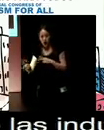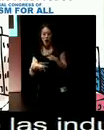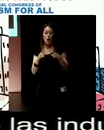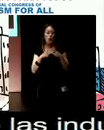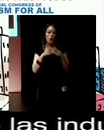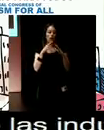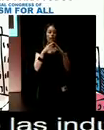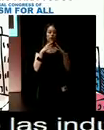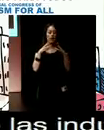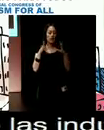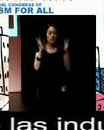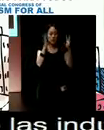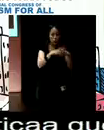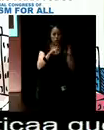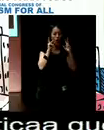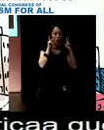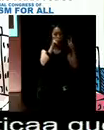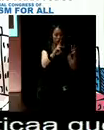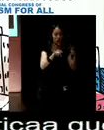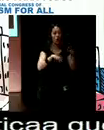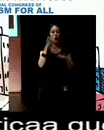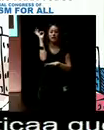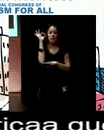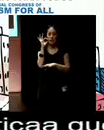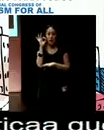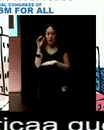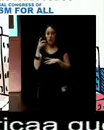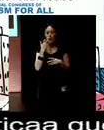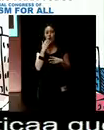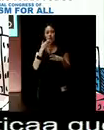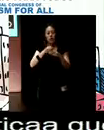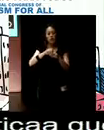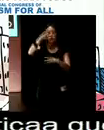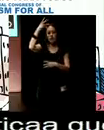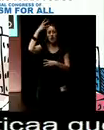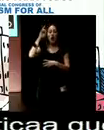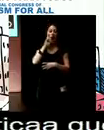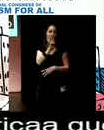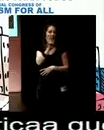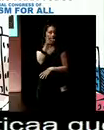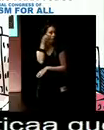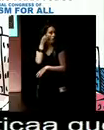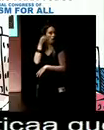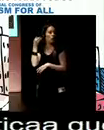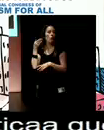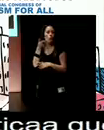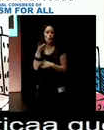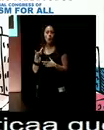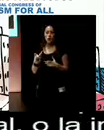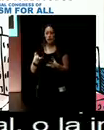to the itinerary, the hotel infrastructure, the signposting on a facade